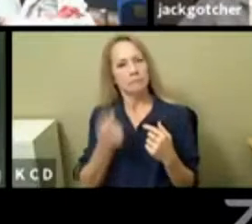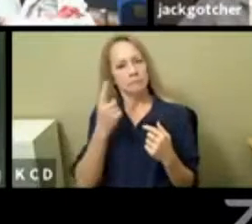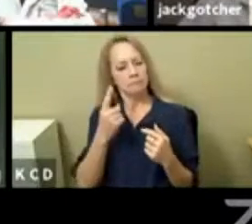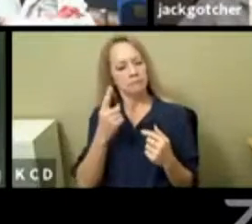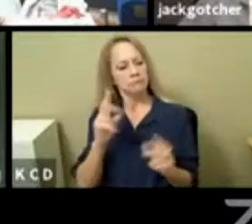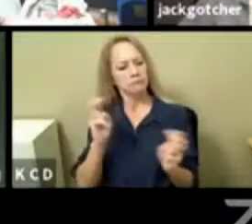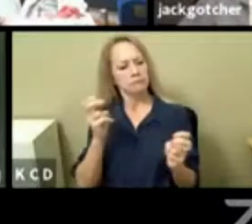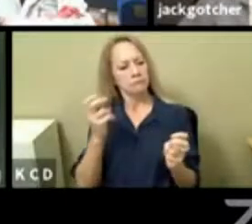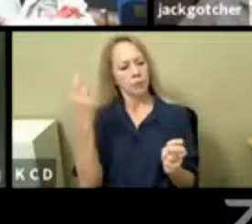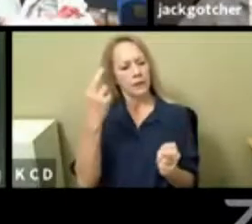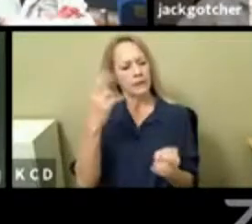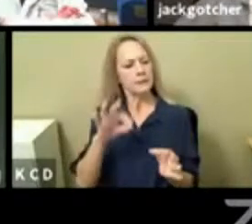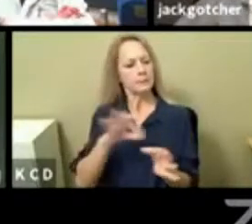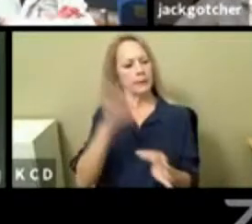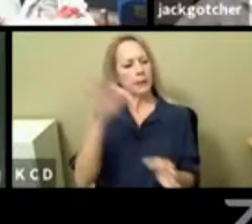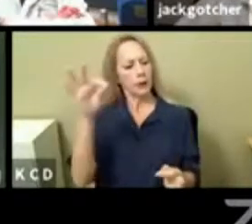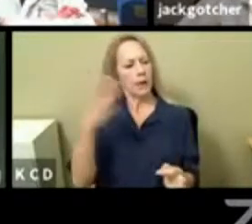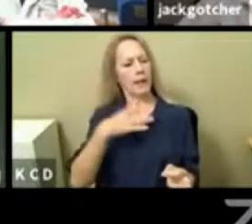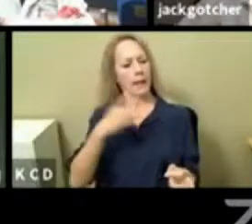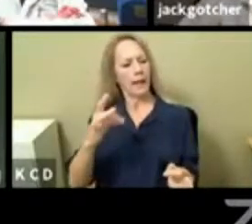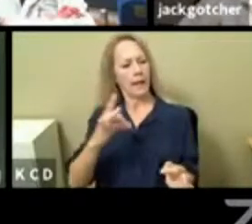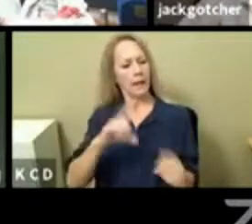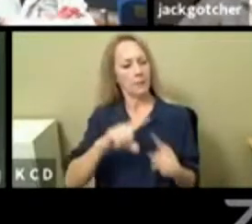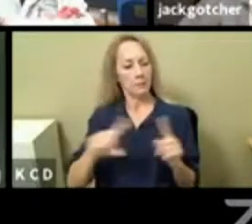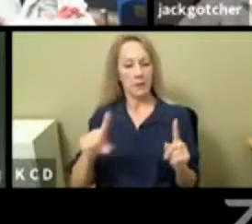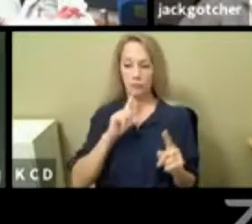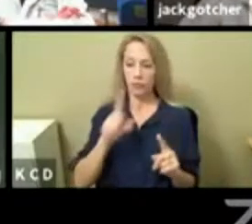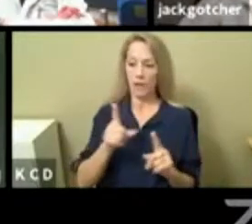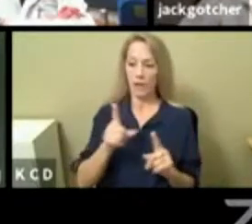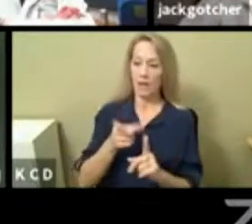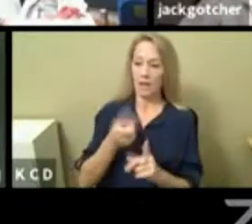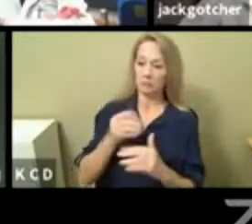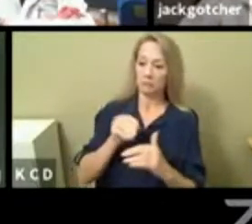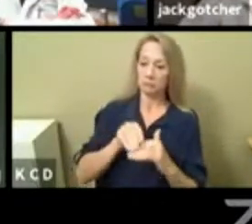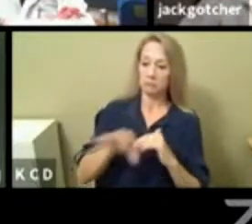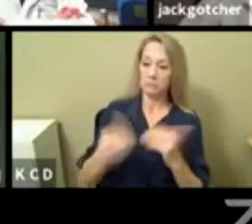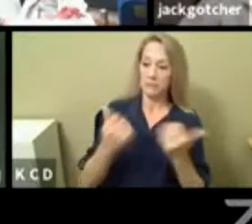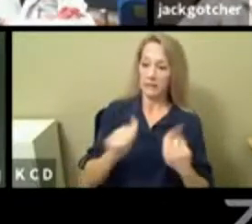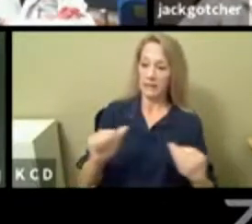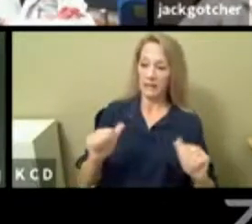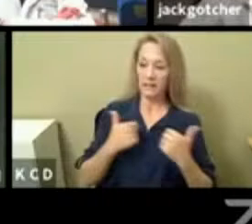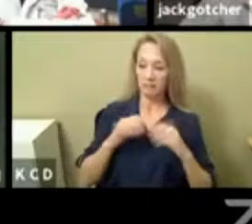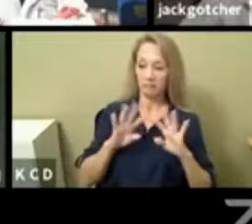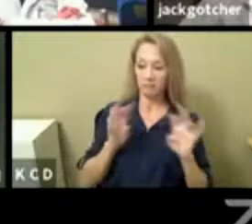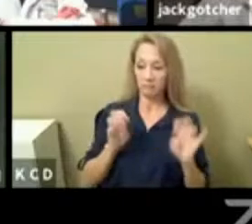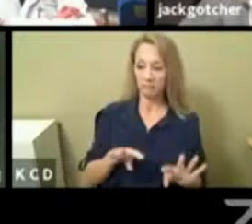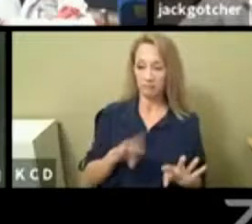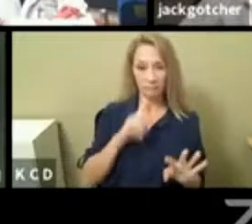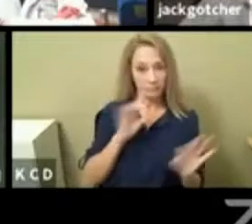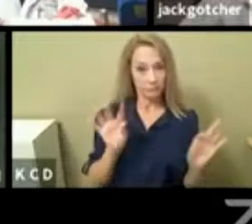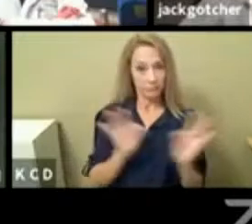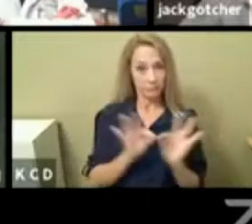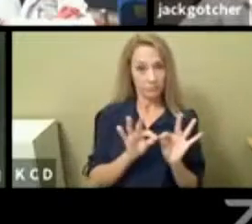it's having any impact. And so I guess I'm questioning the value of it. And